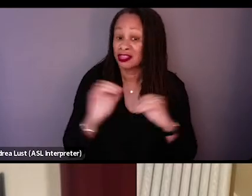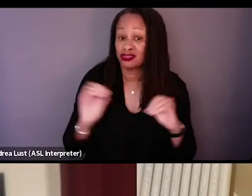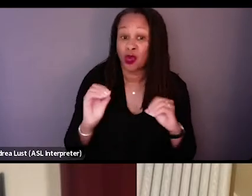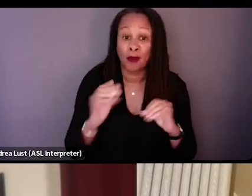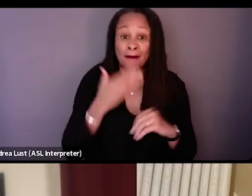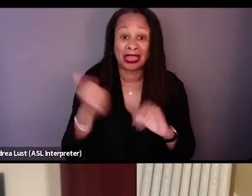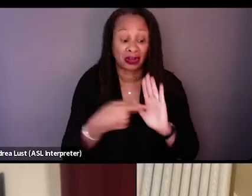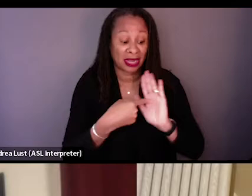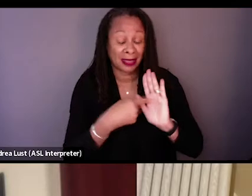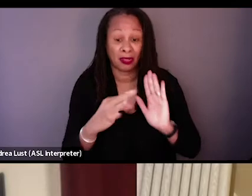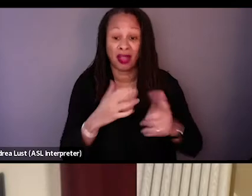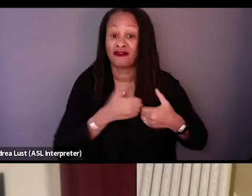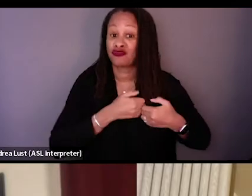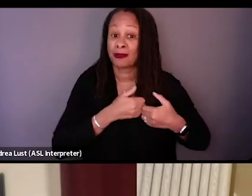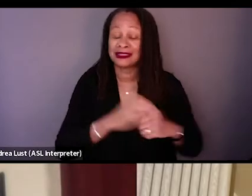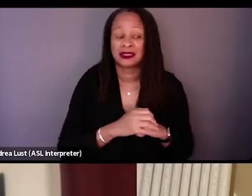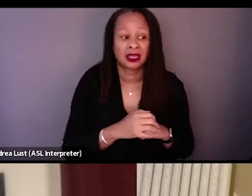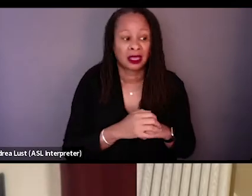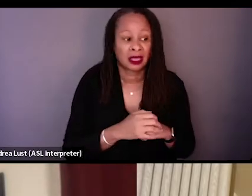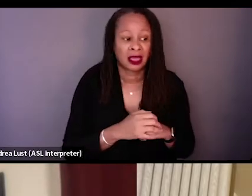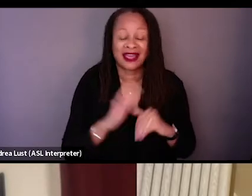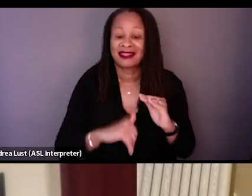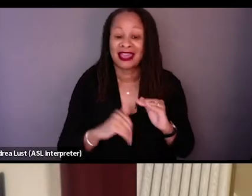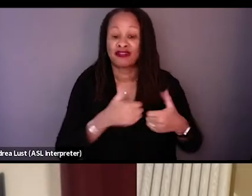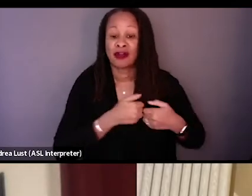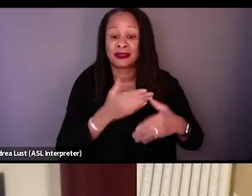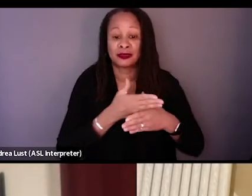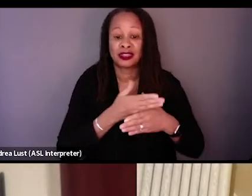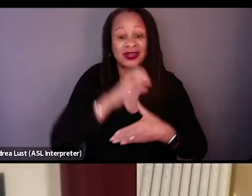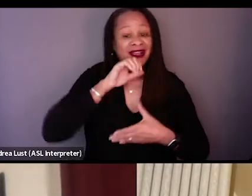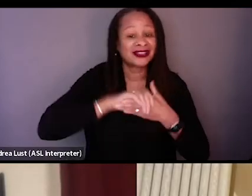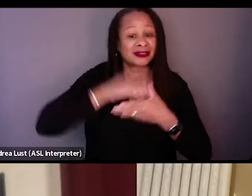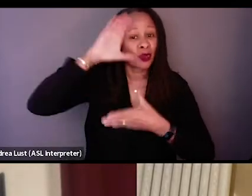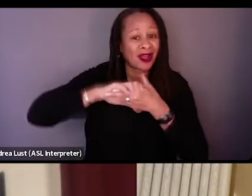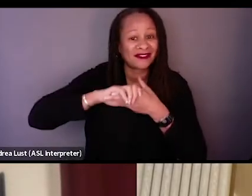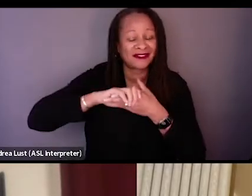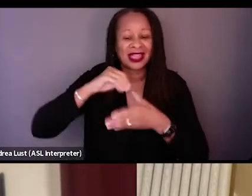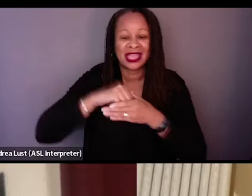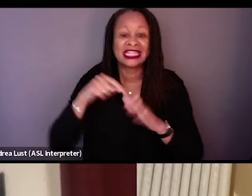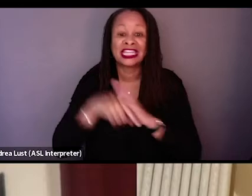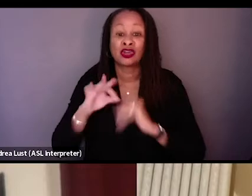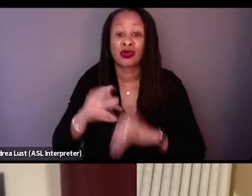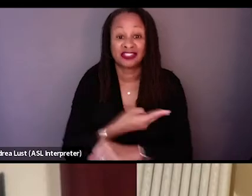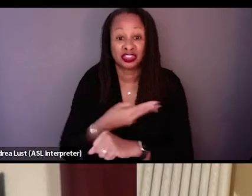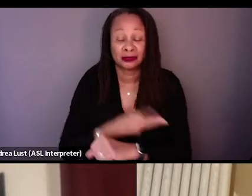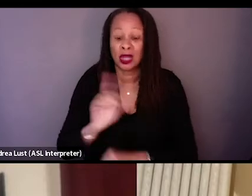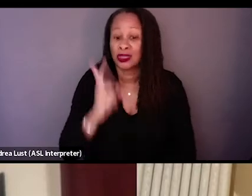romance or example rather of romance than the romance between that husband and wife in Killer of Sheep, where you can